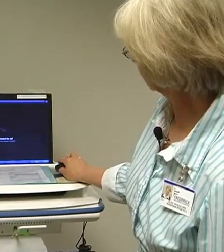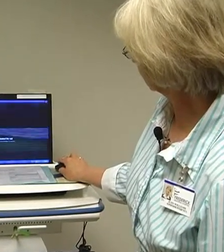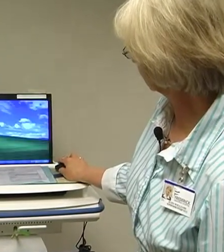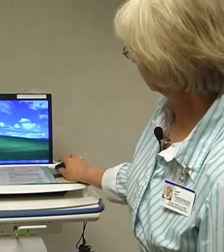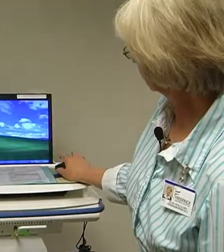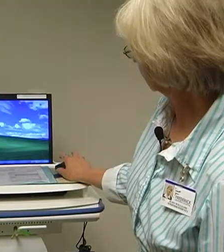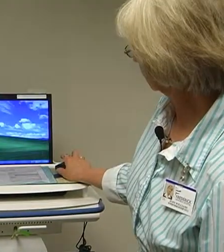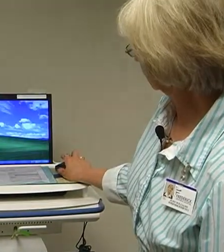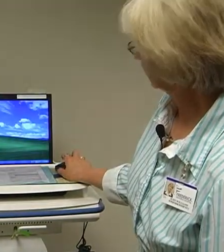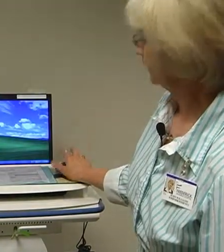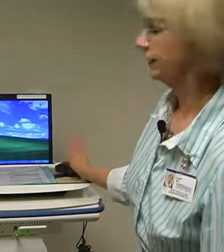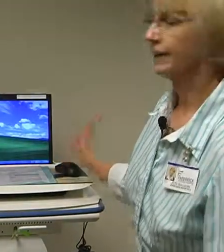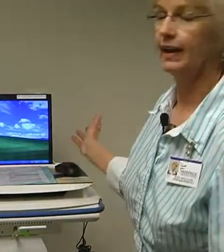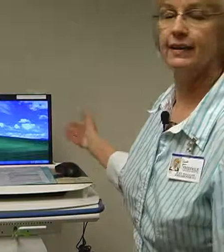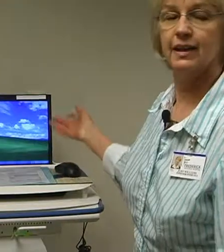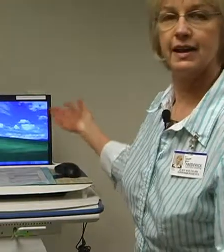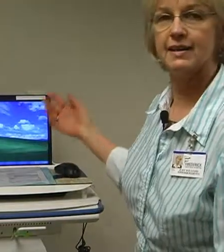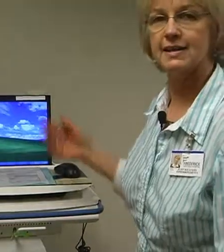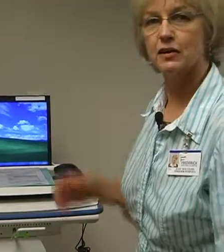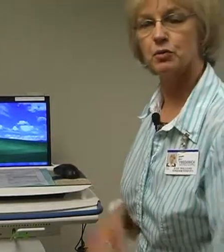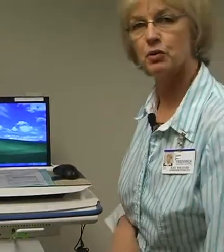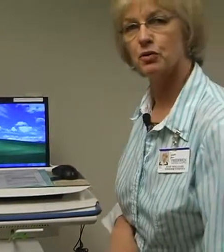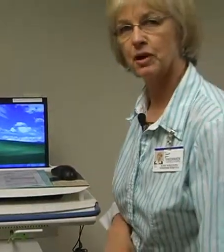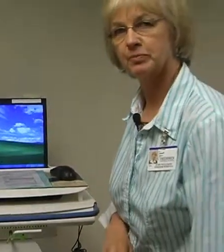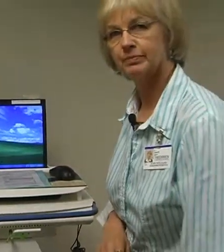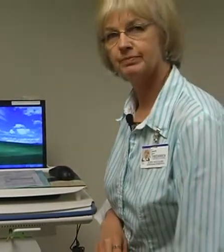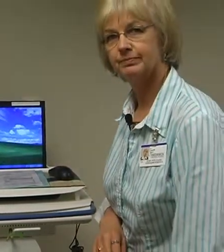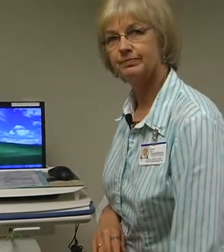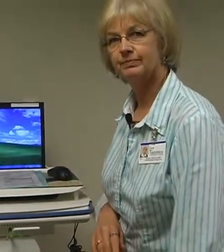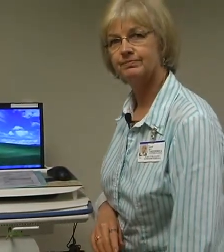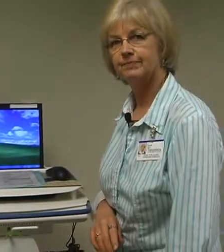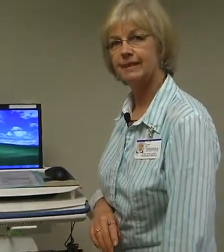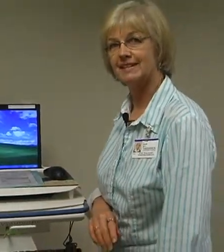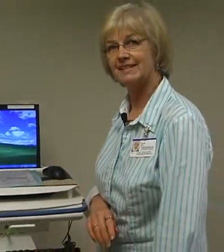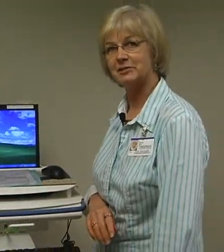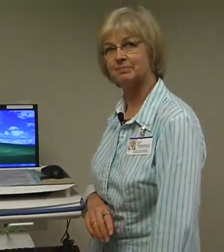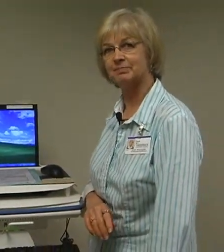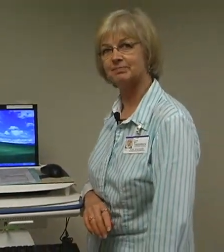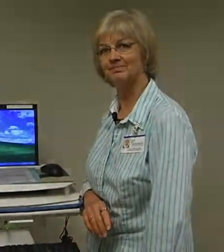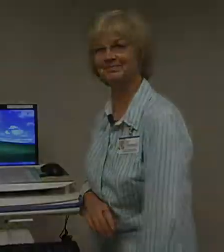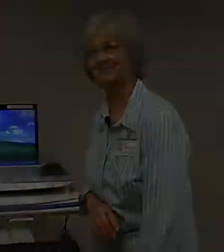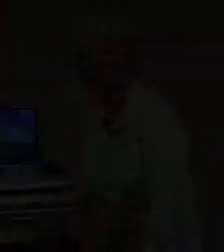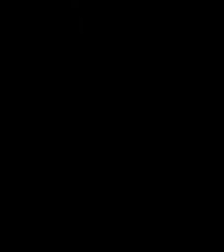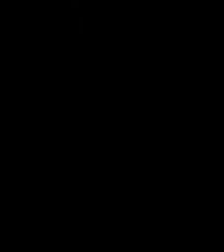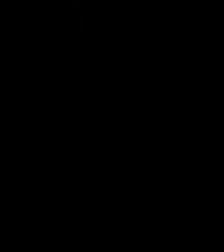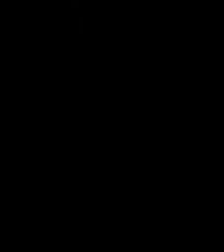And then I X'd out of the program. And that's it.